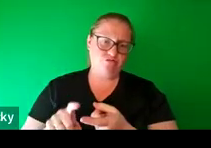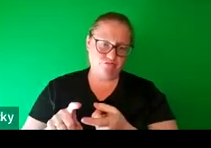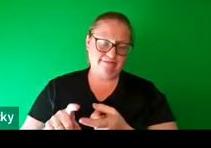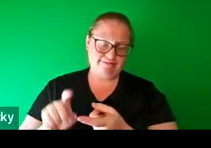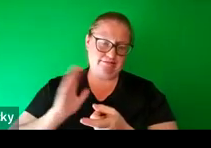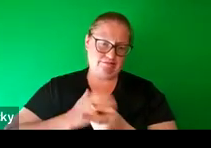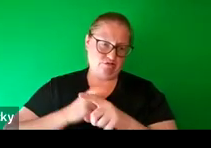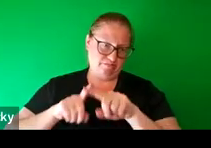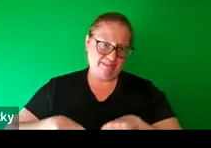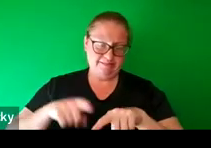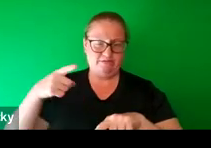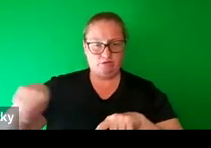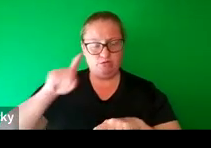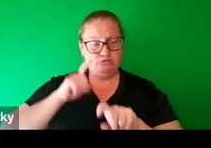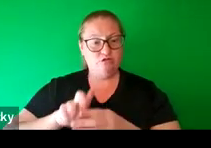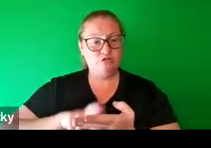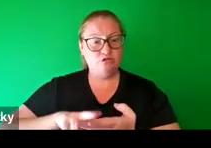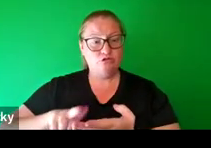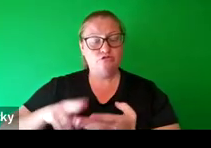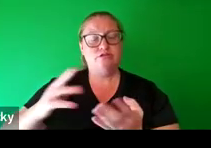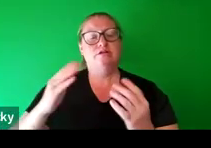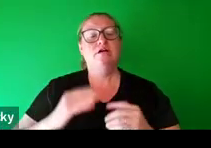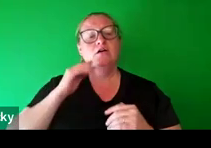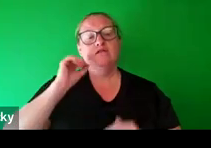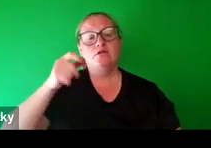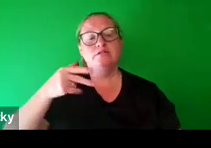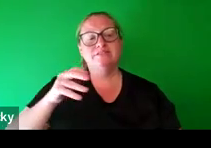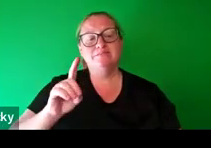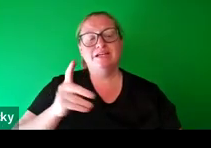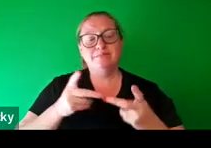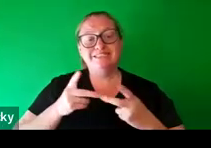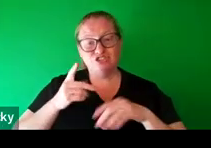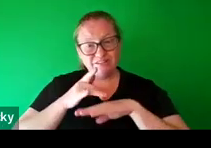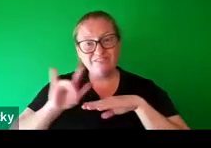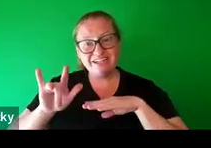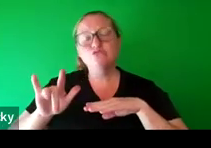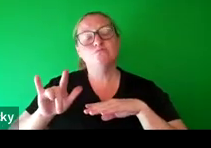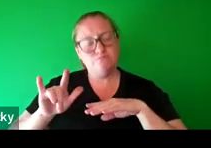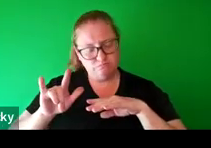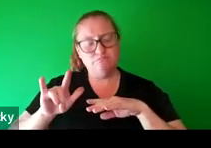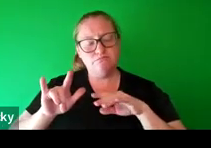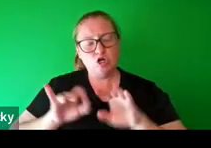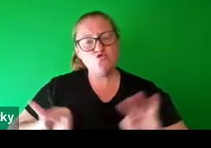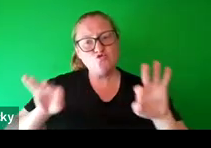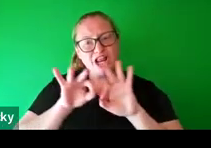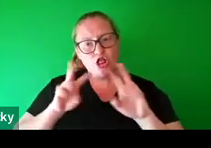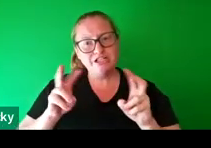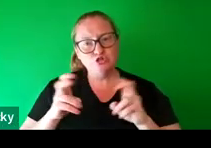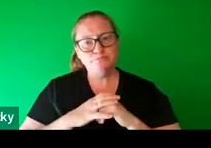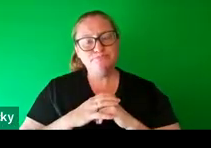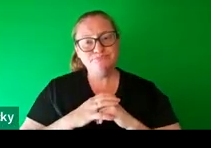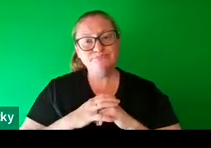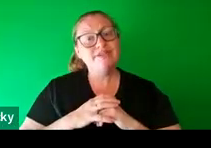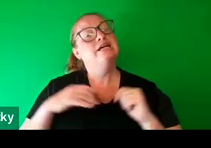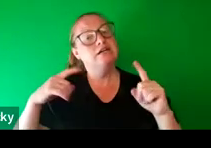on those. In terms of the SPED positions that are vacant, those are a critical issue. They also are a